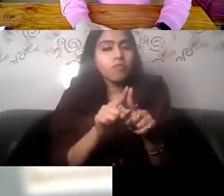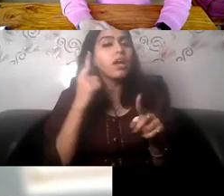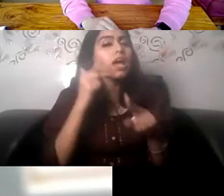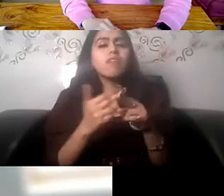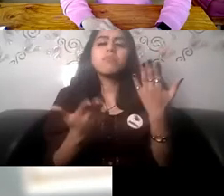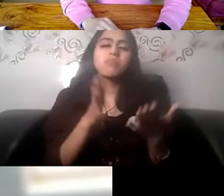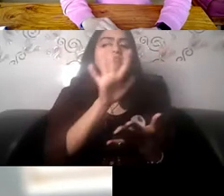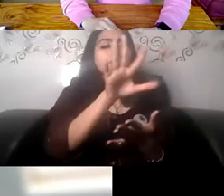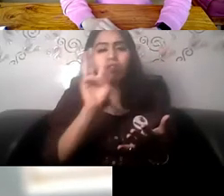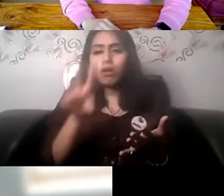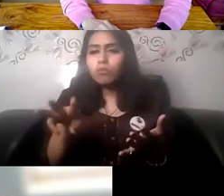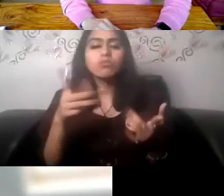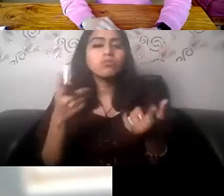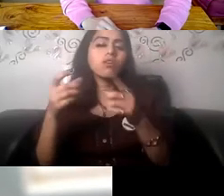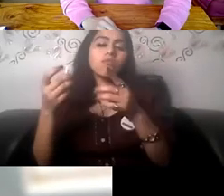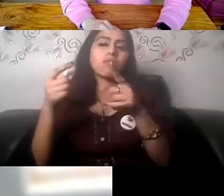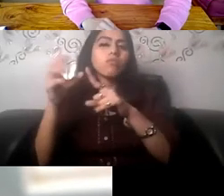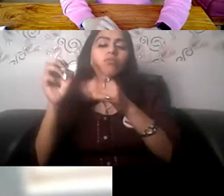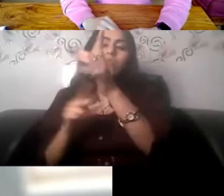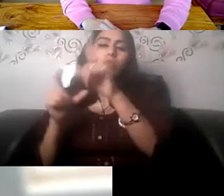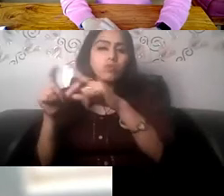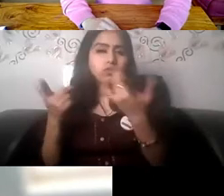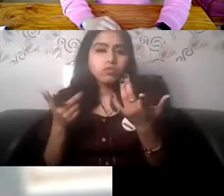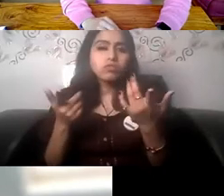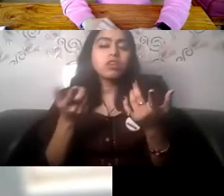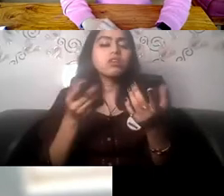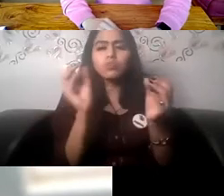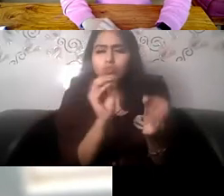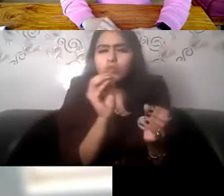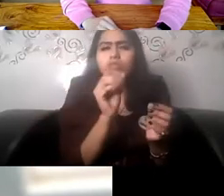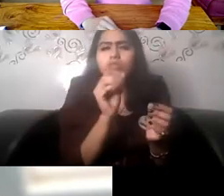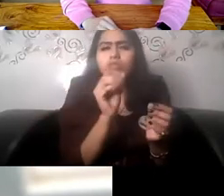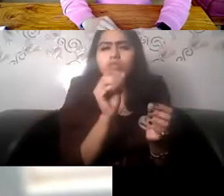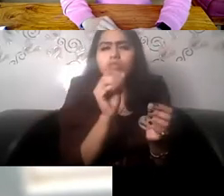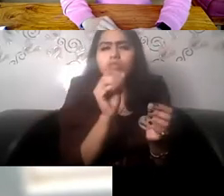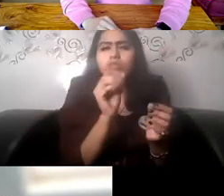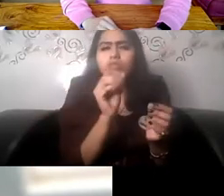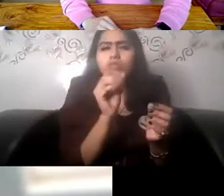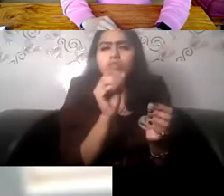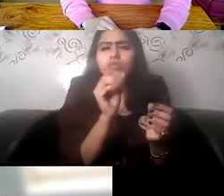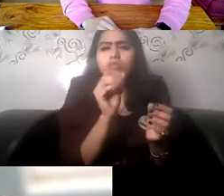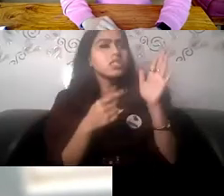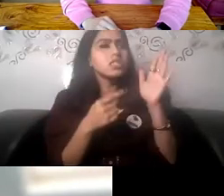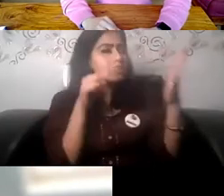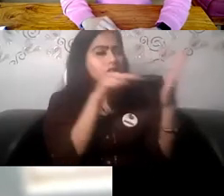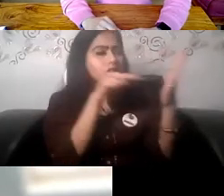pounds or 2,000 pounds, this is how we'll use it. So when people donating can see that oh,